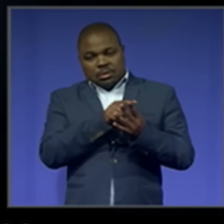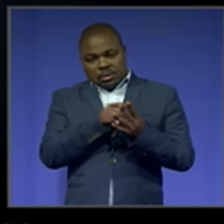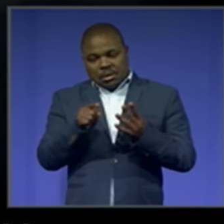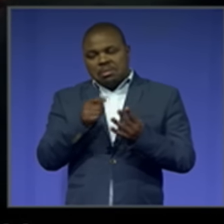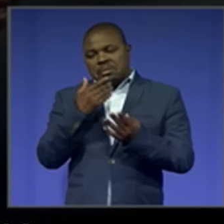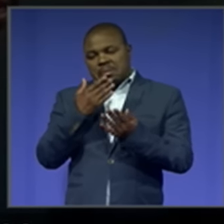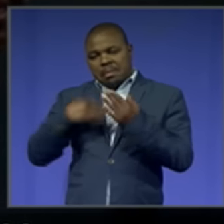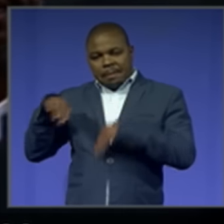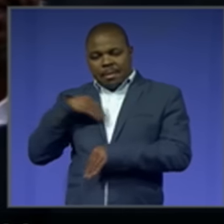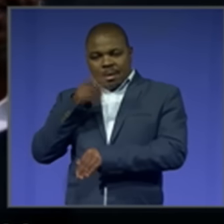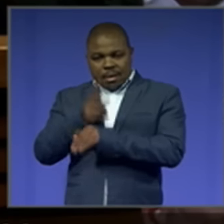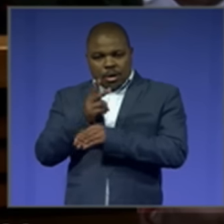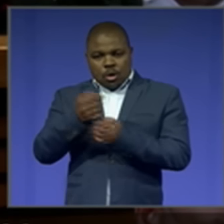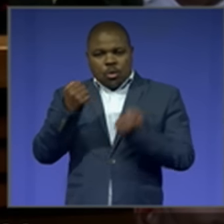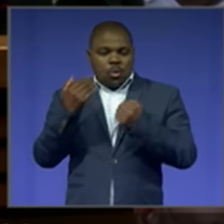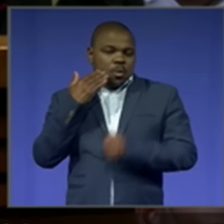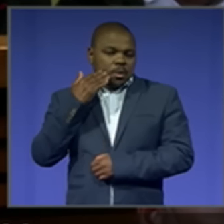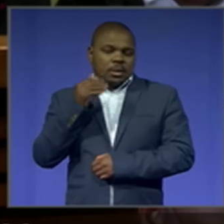hape ka kgwedi ya Loetse.